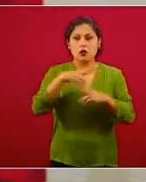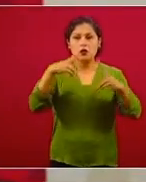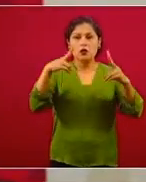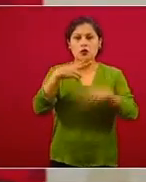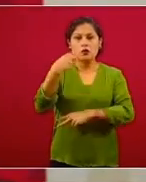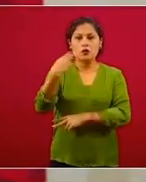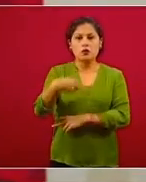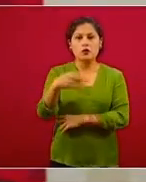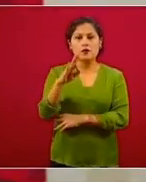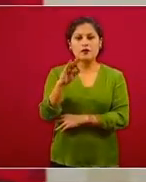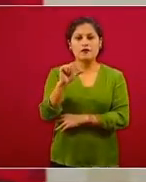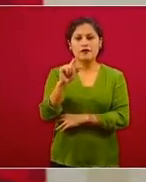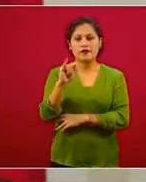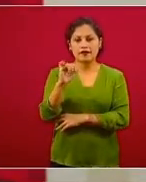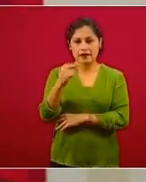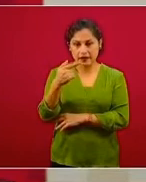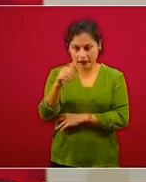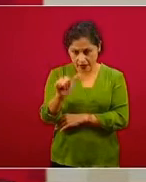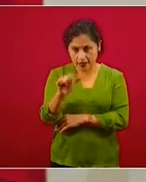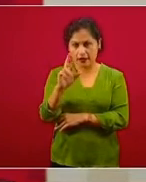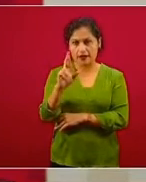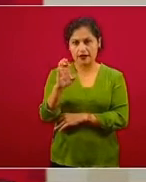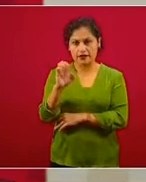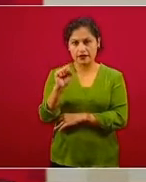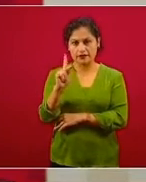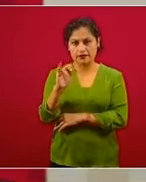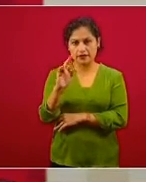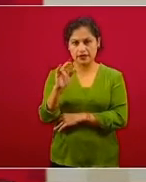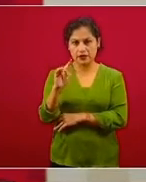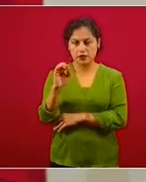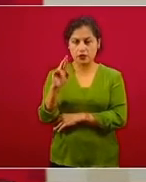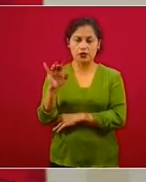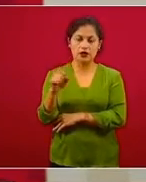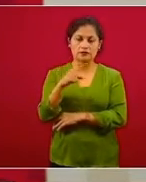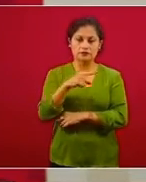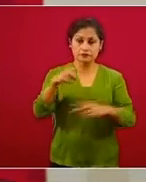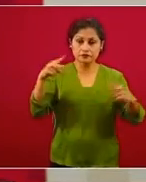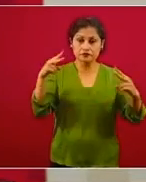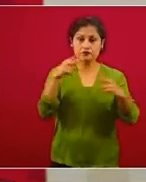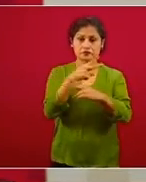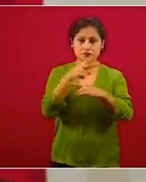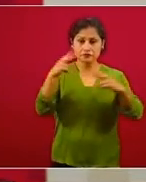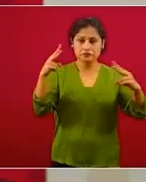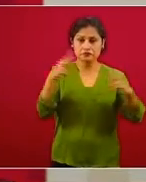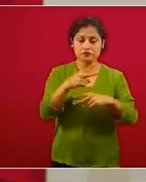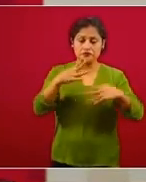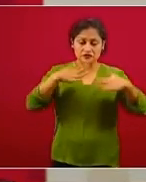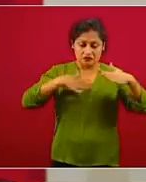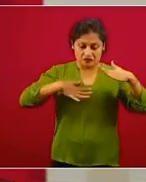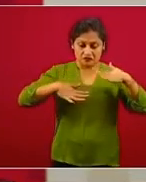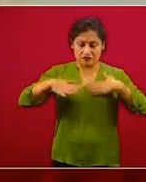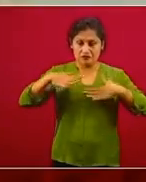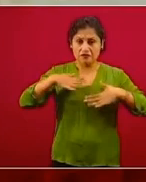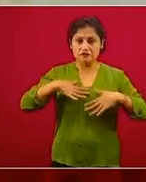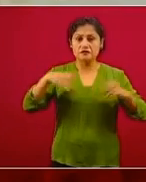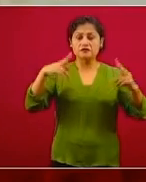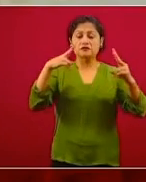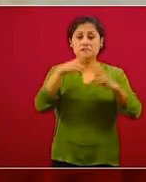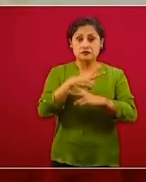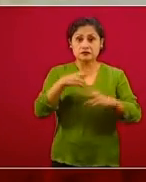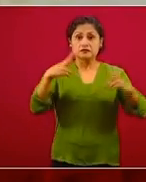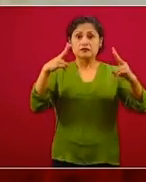when someone, without even knowing it, they're breathing more intensely and faster at a faster